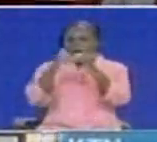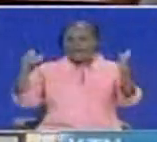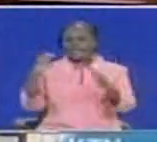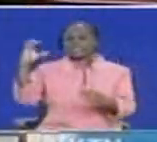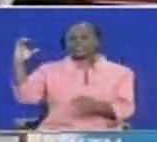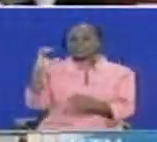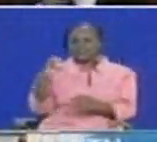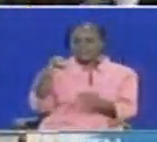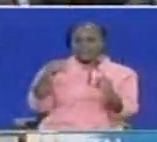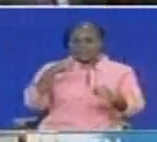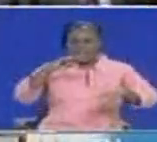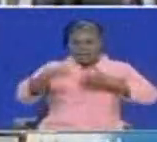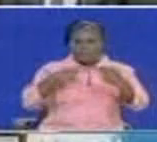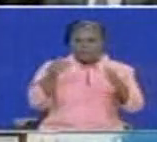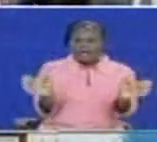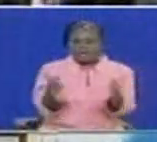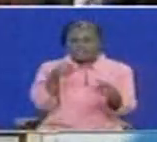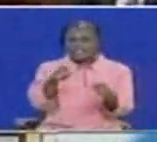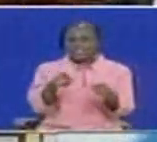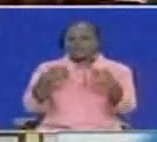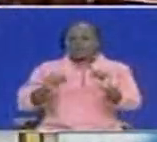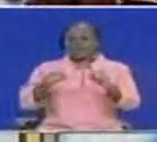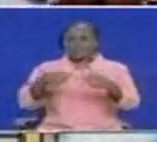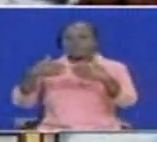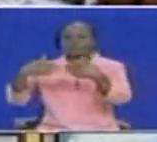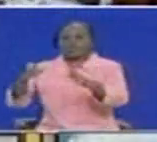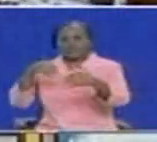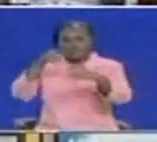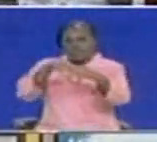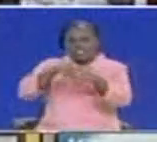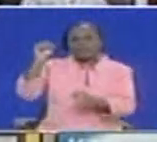that the real issues will be lost in the predictable partisan politics.